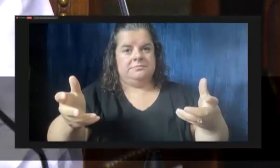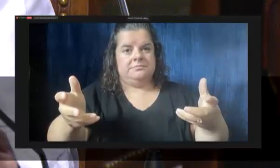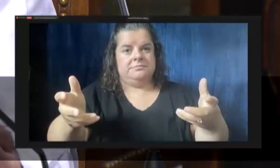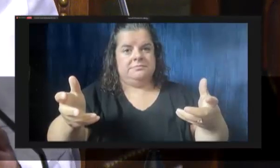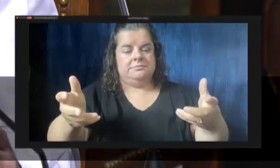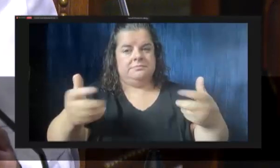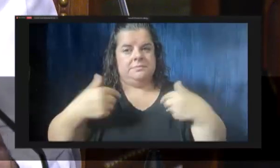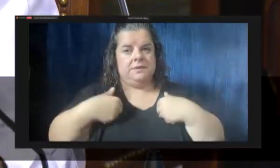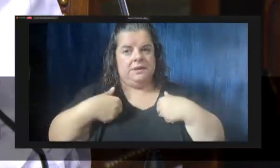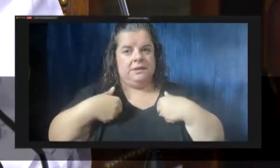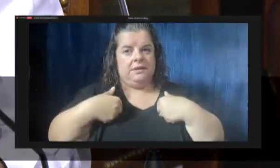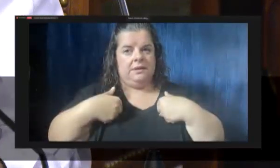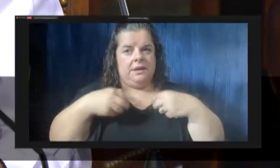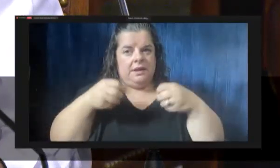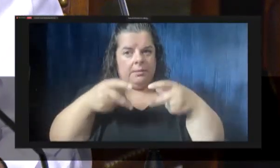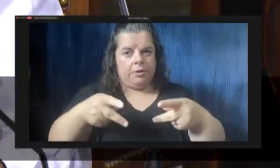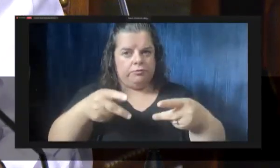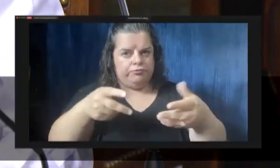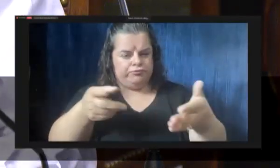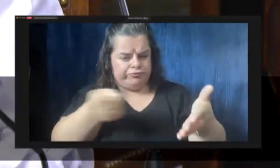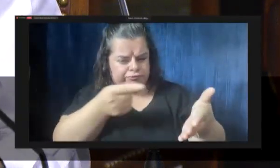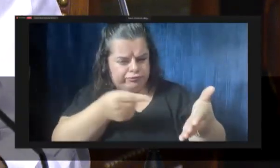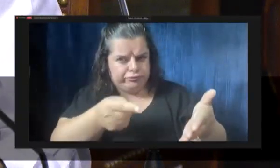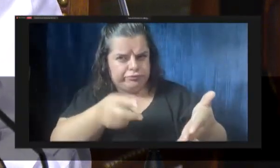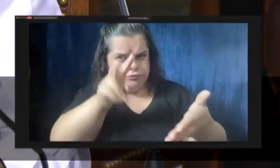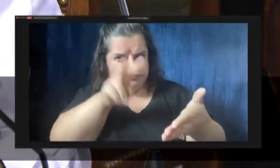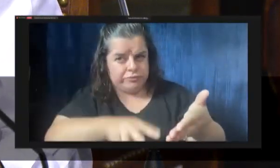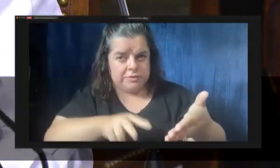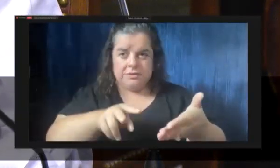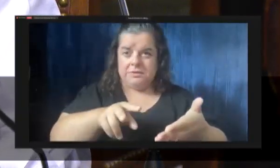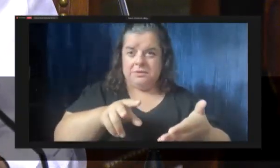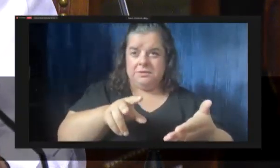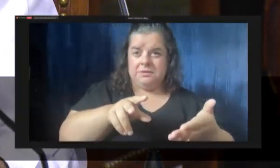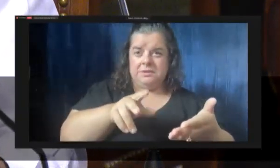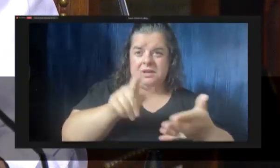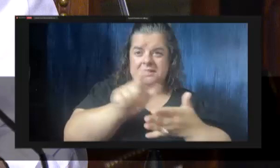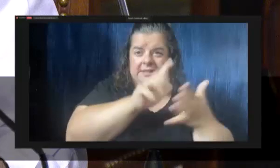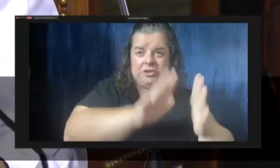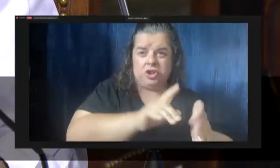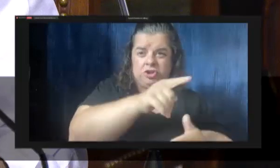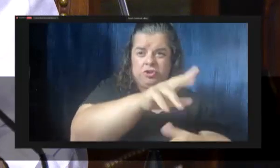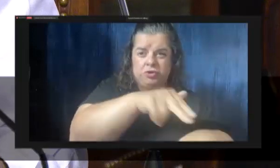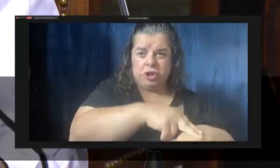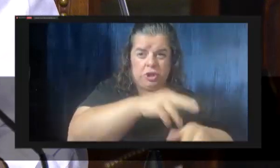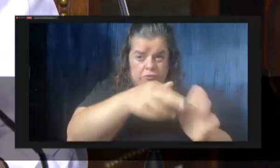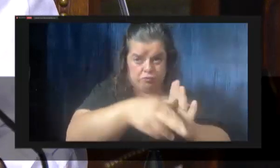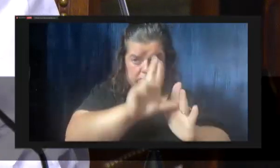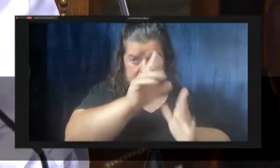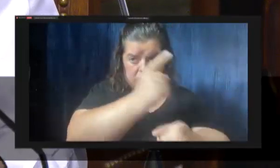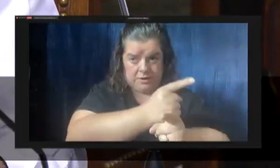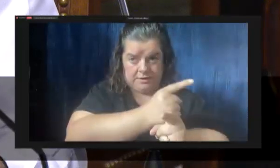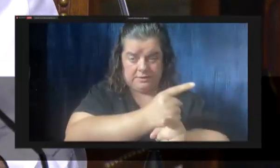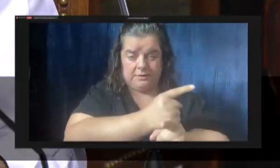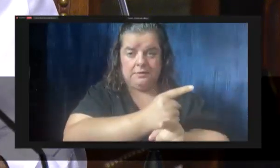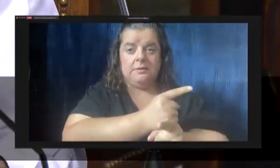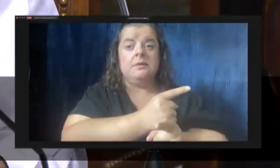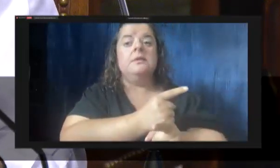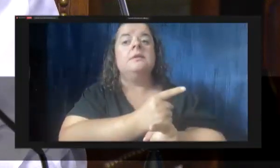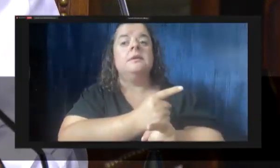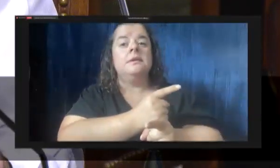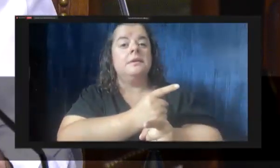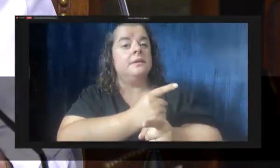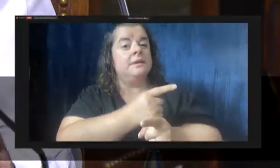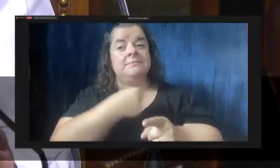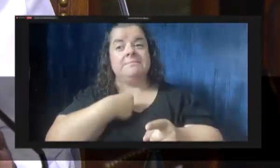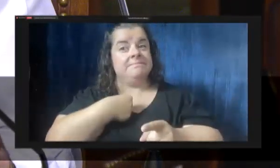I've had an opportunity to pass through them, but just, Solicitor, you generally review these, just for identification. I haven't reviewed